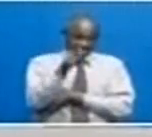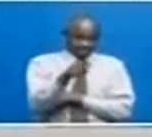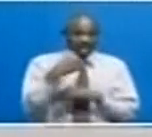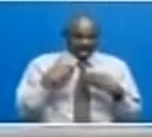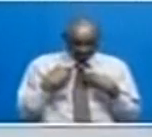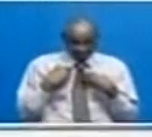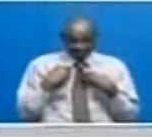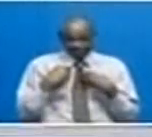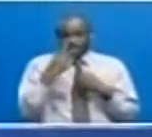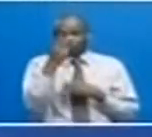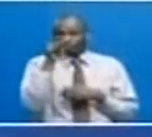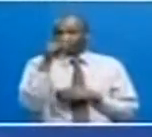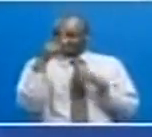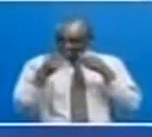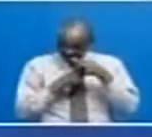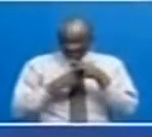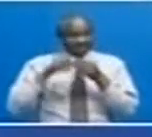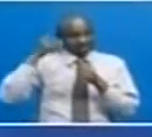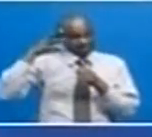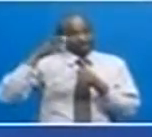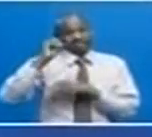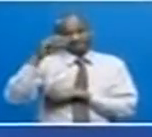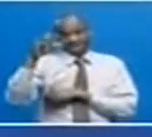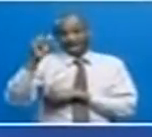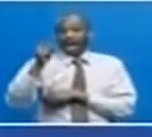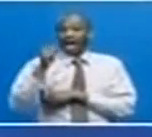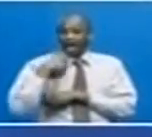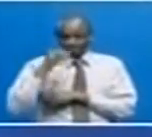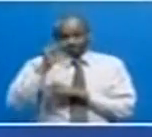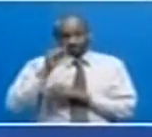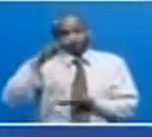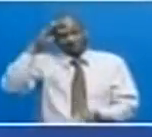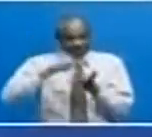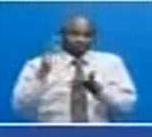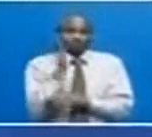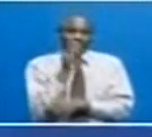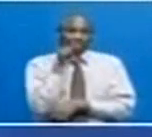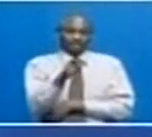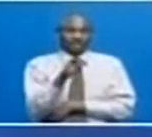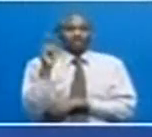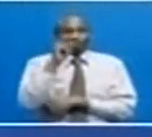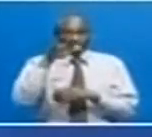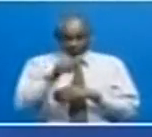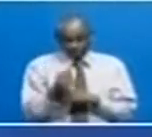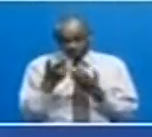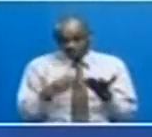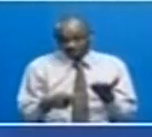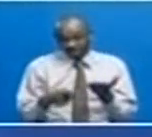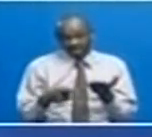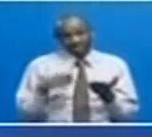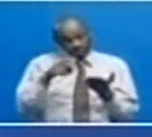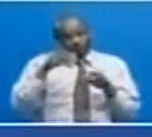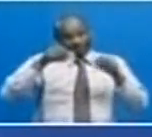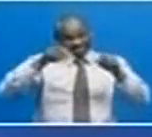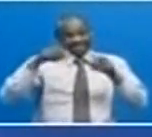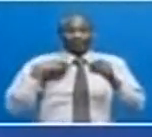installed capacity of 2.6 megawatts and plans to minimize pollution by using the waste product from the digester as fertilizer